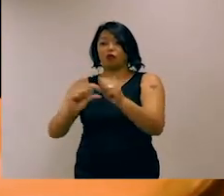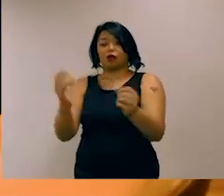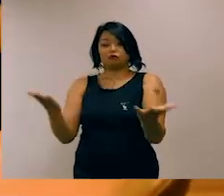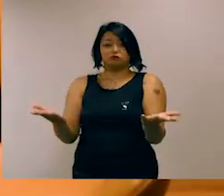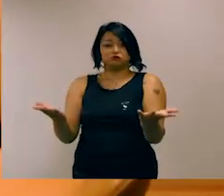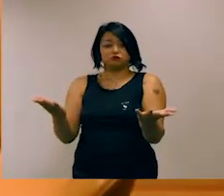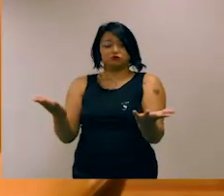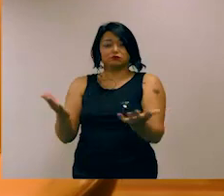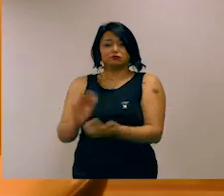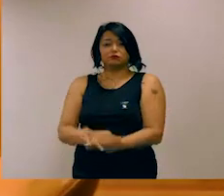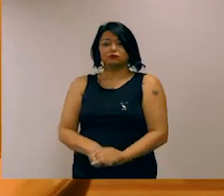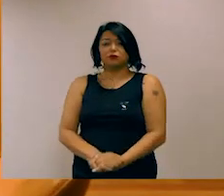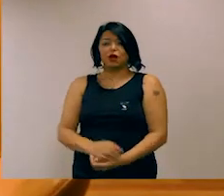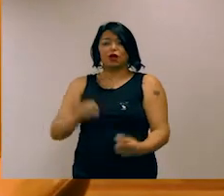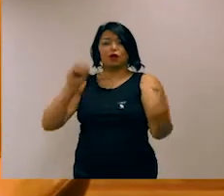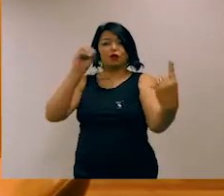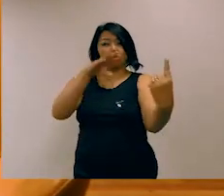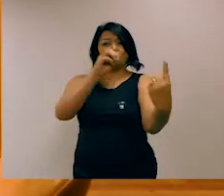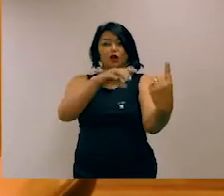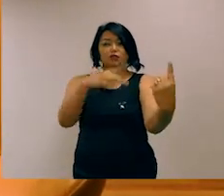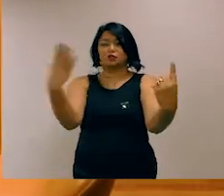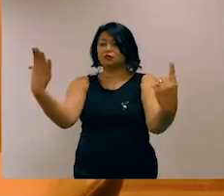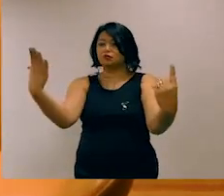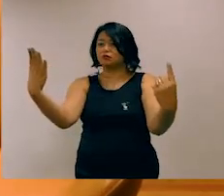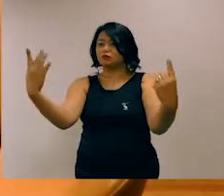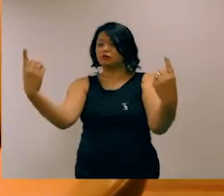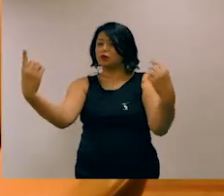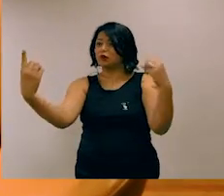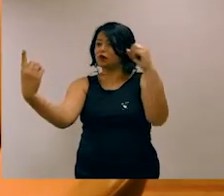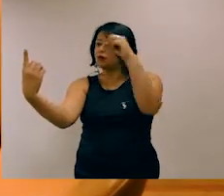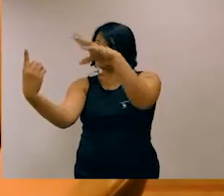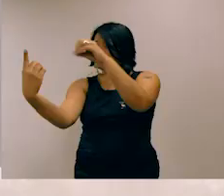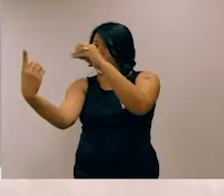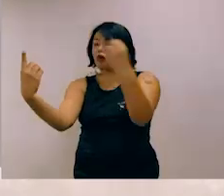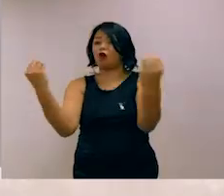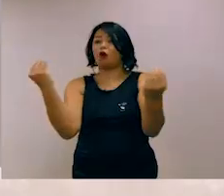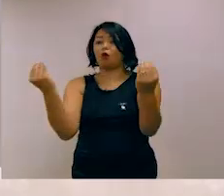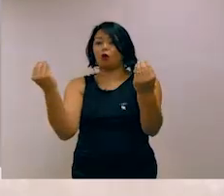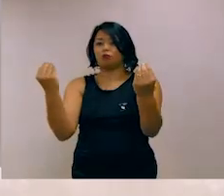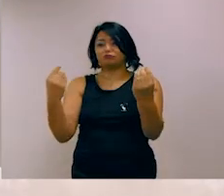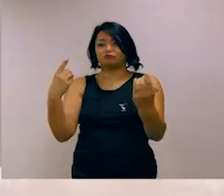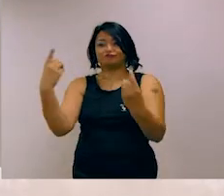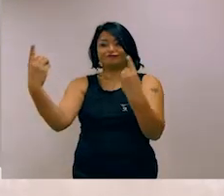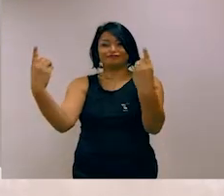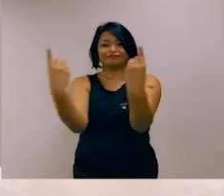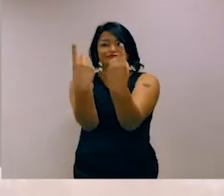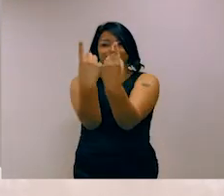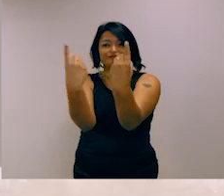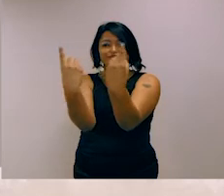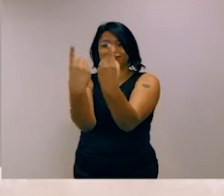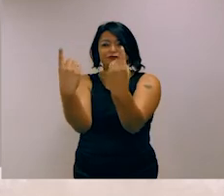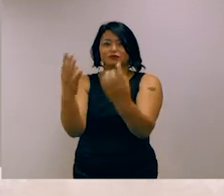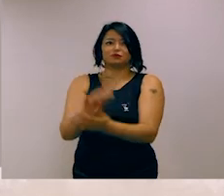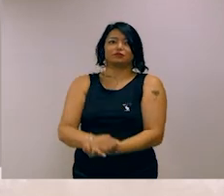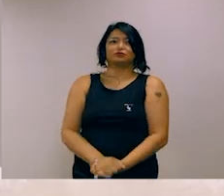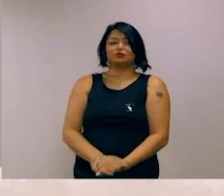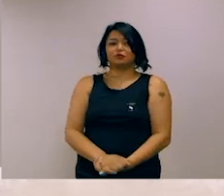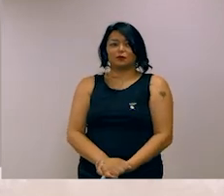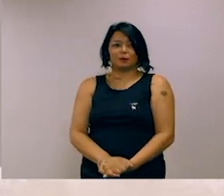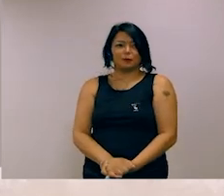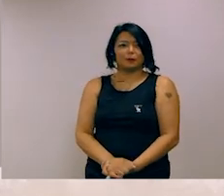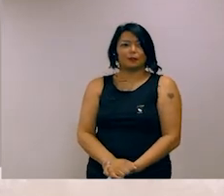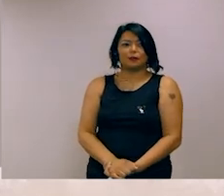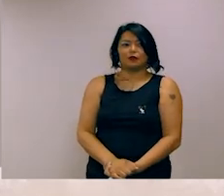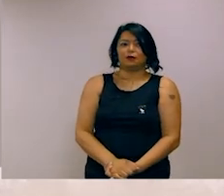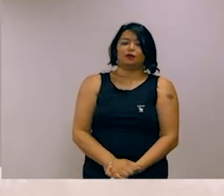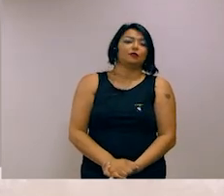So Judea Pearl, one of the fathers of causal analysis, writes in his very recent book, "Causal questions can never